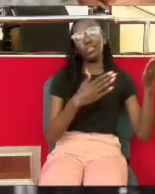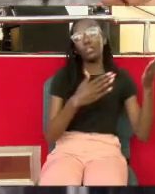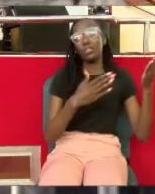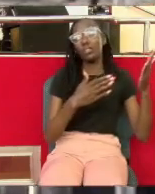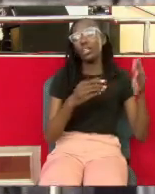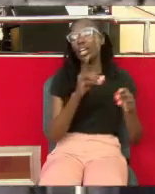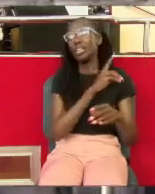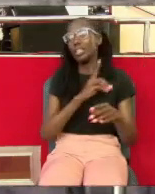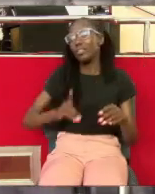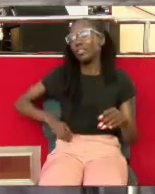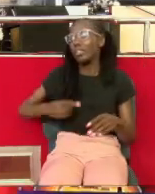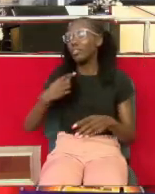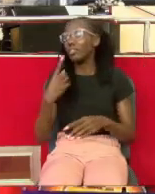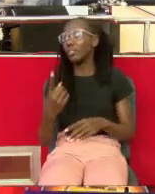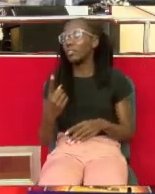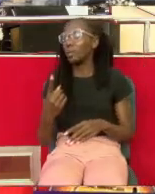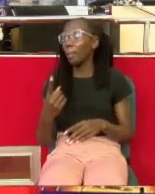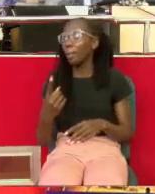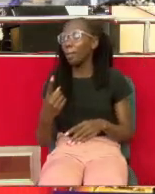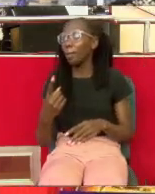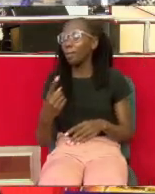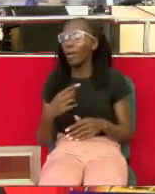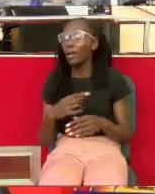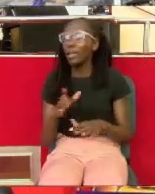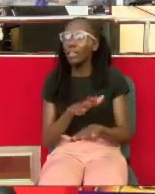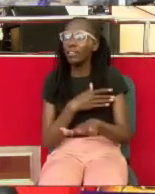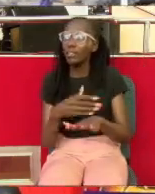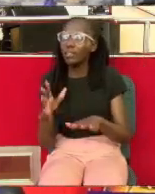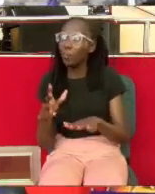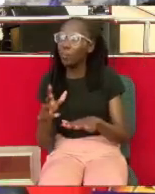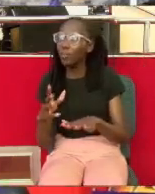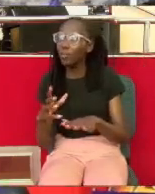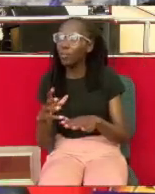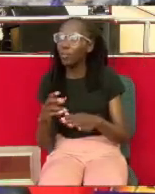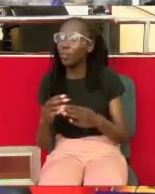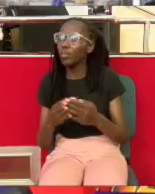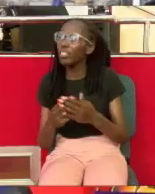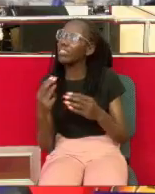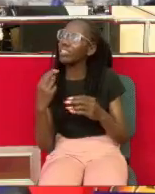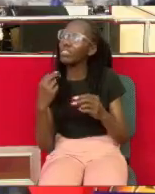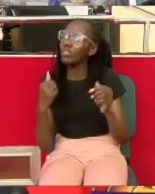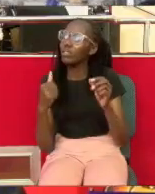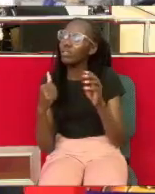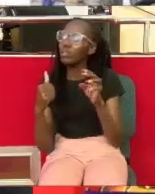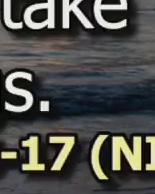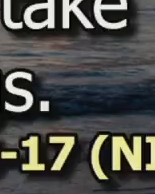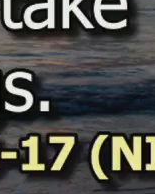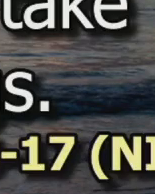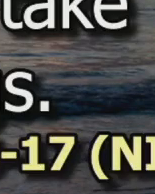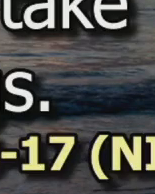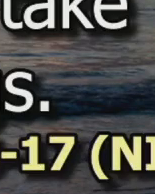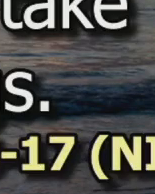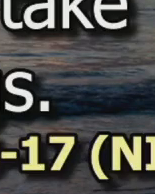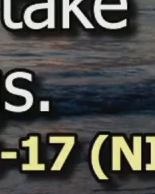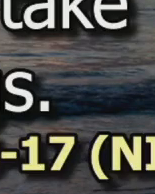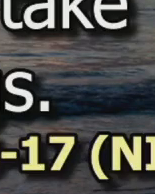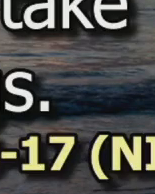51. And from verse 16 he says, for you do not delight in a